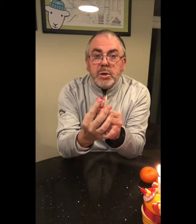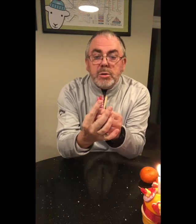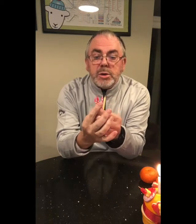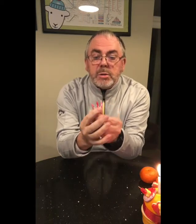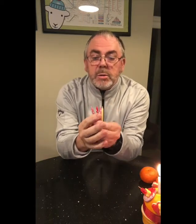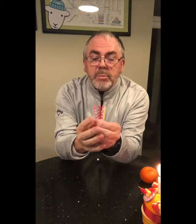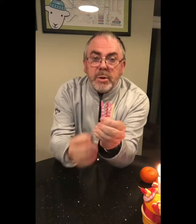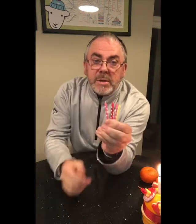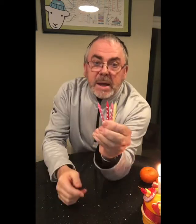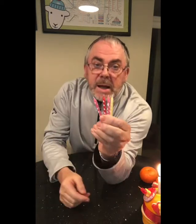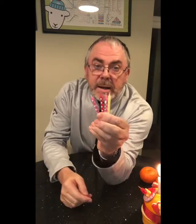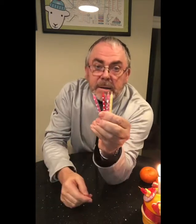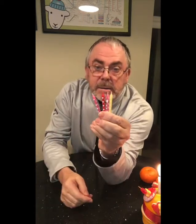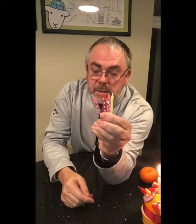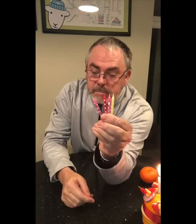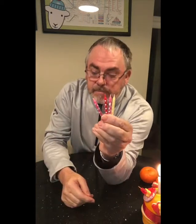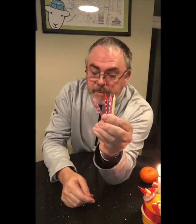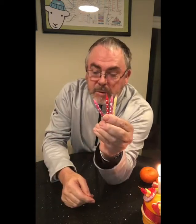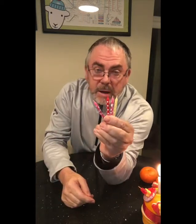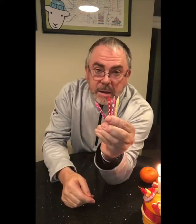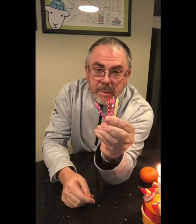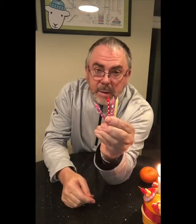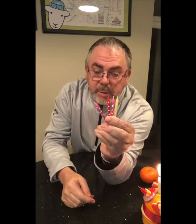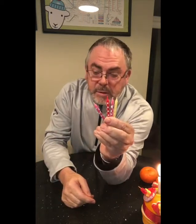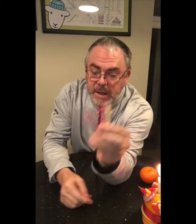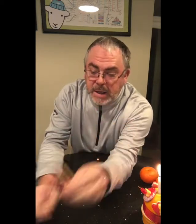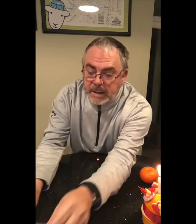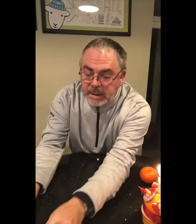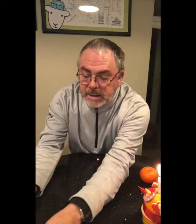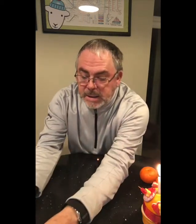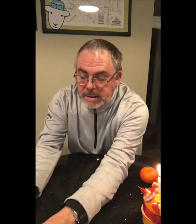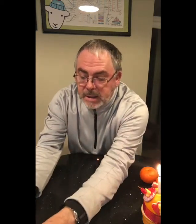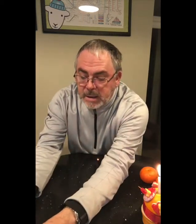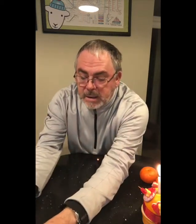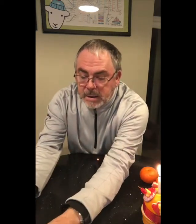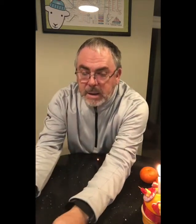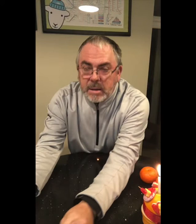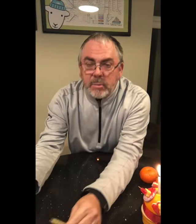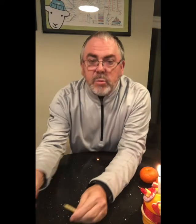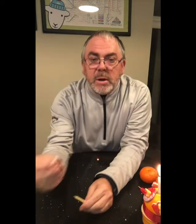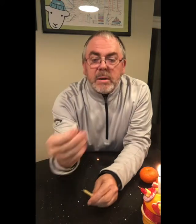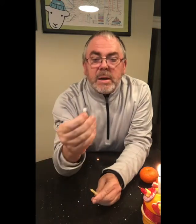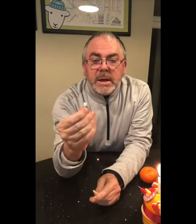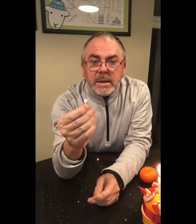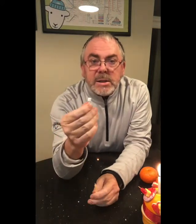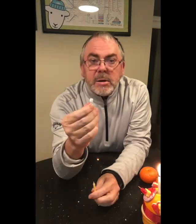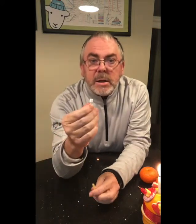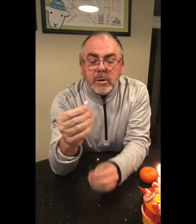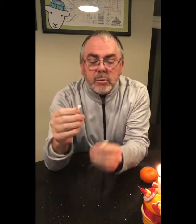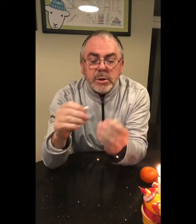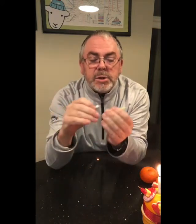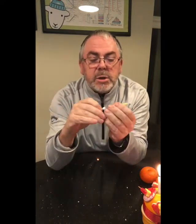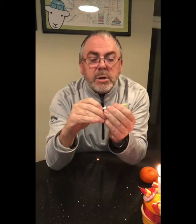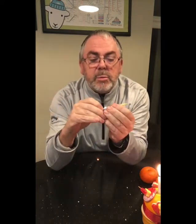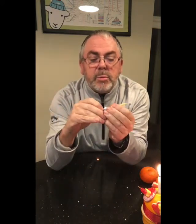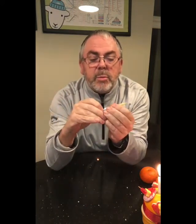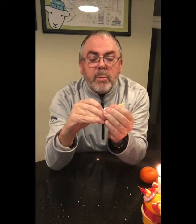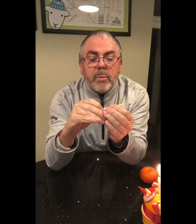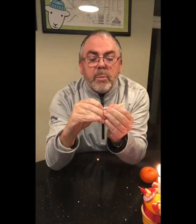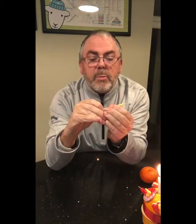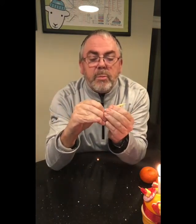could use birthday candles. Great thing about birthday candles is they come with little tiny holders that you